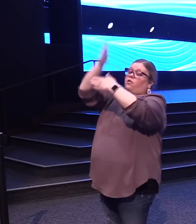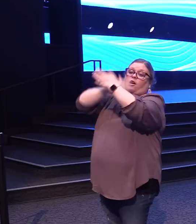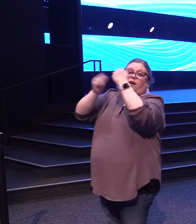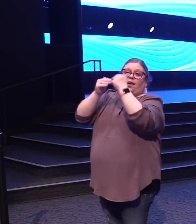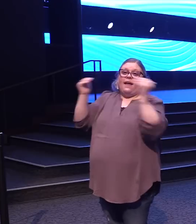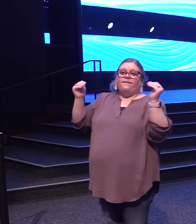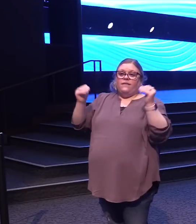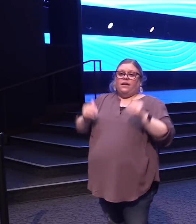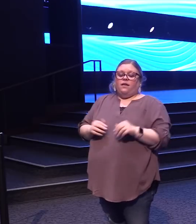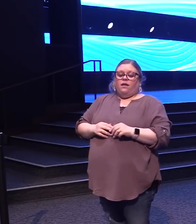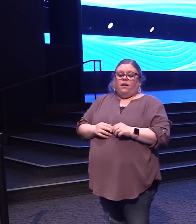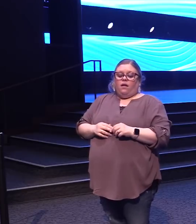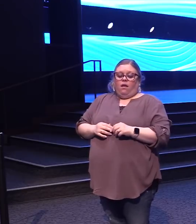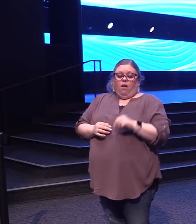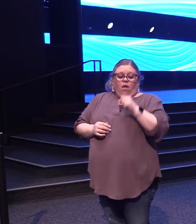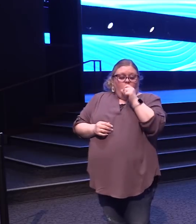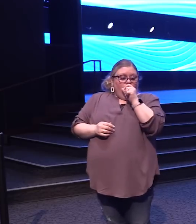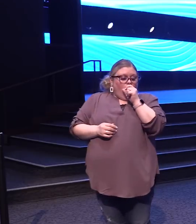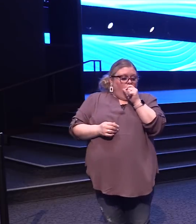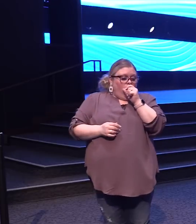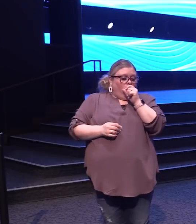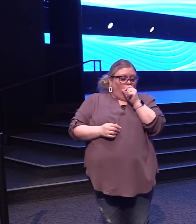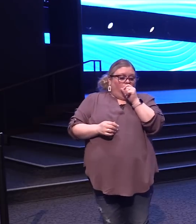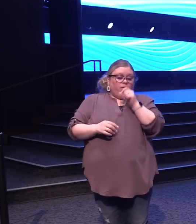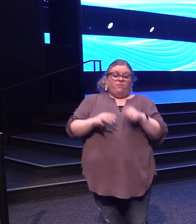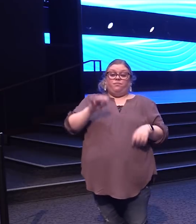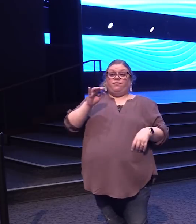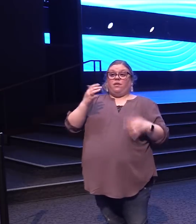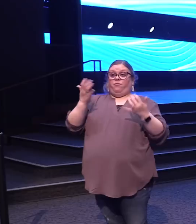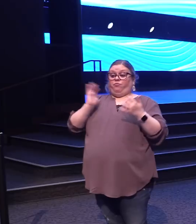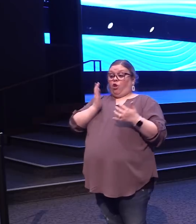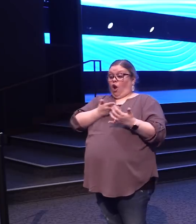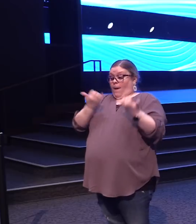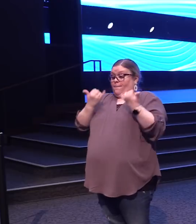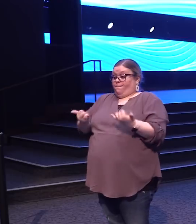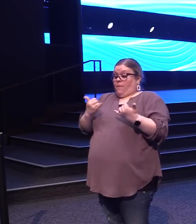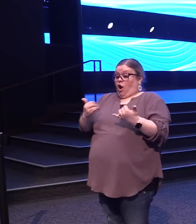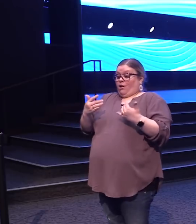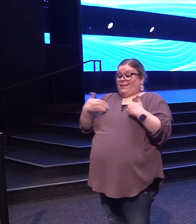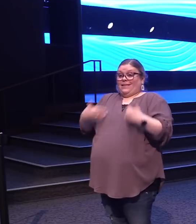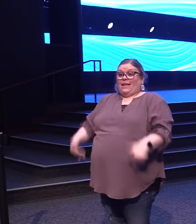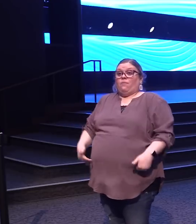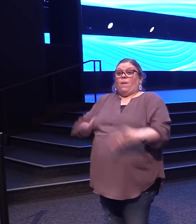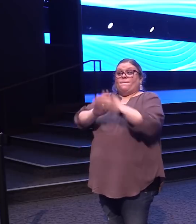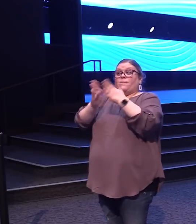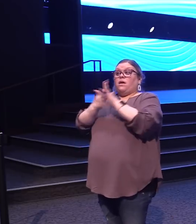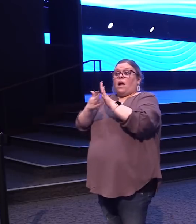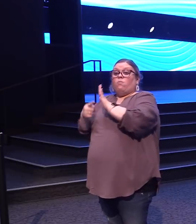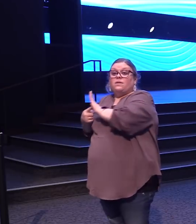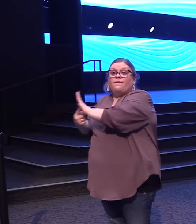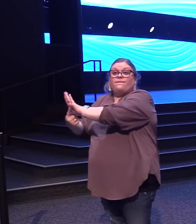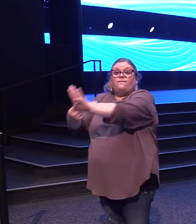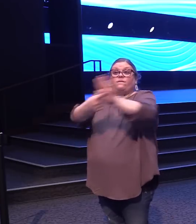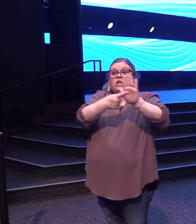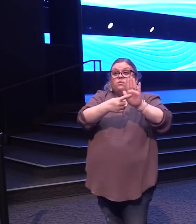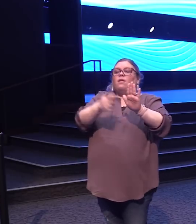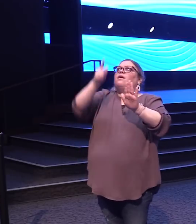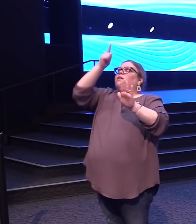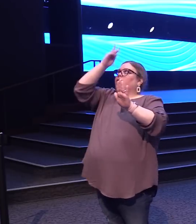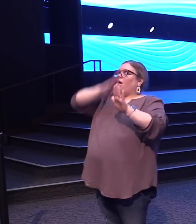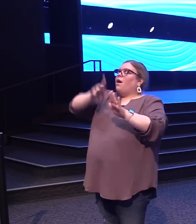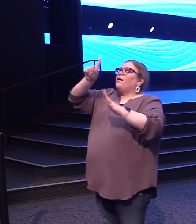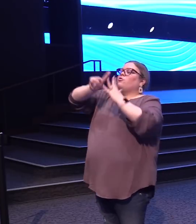heaven. When the modern day temple, the 21st century temple, becomes visible, God starts to